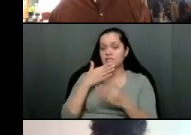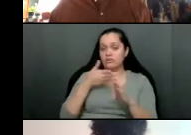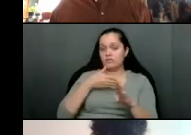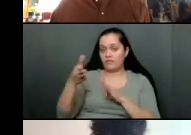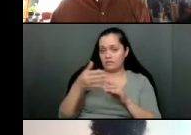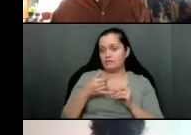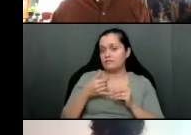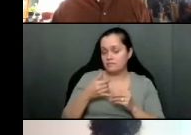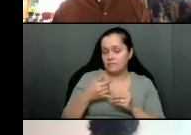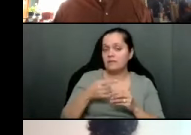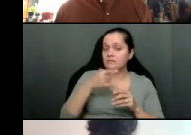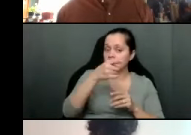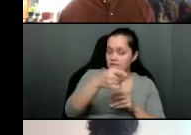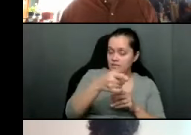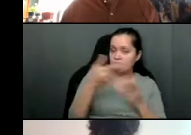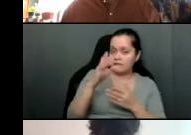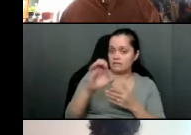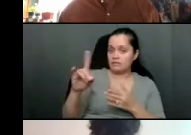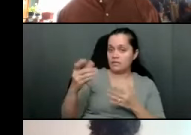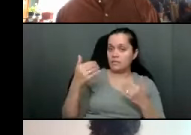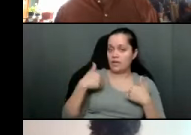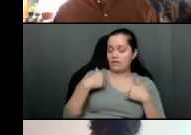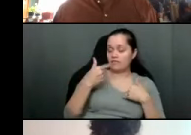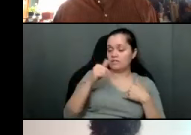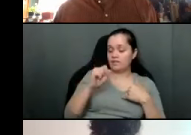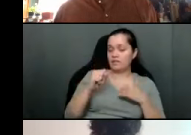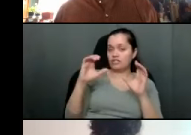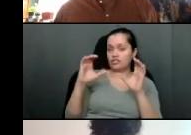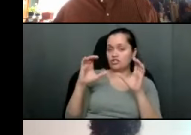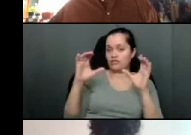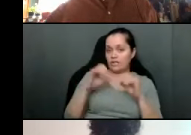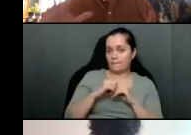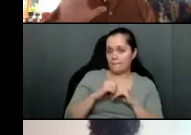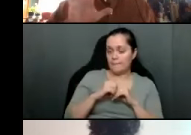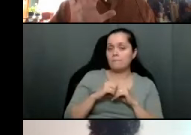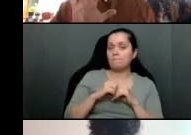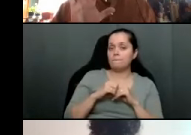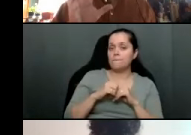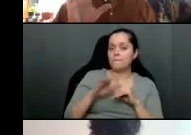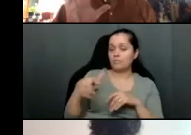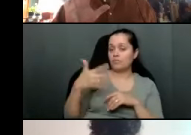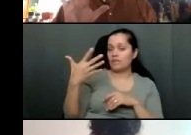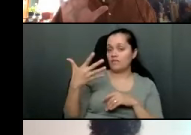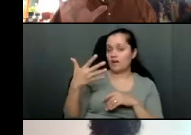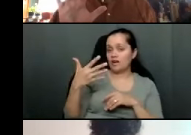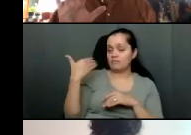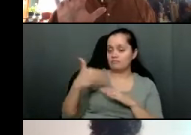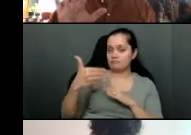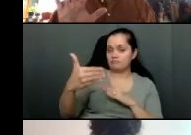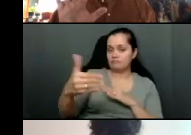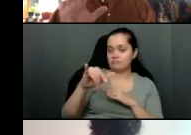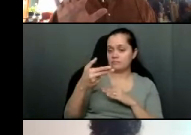field. In fact, here at CRB, we have a GIS certificate. You take 5 sequential